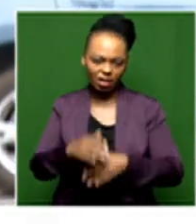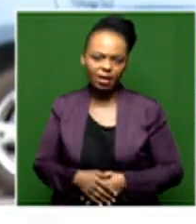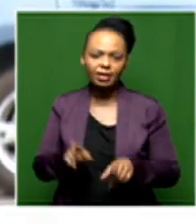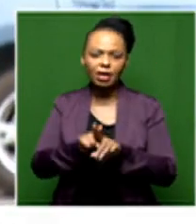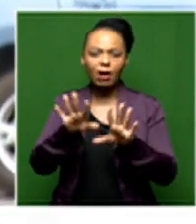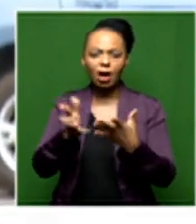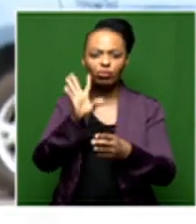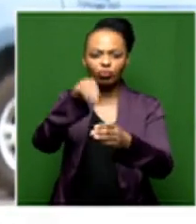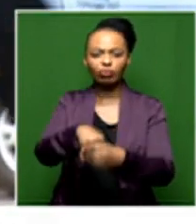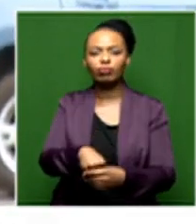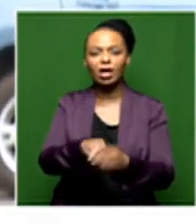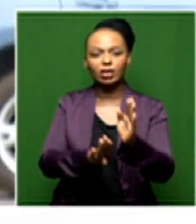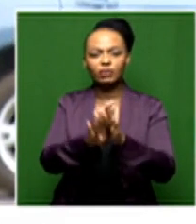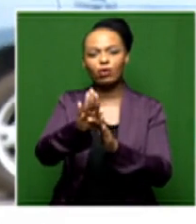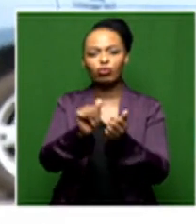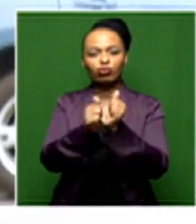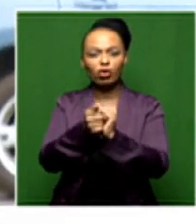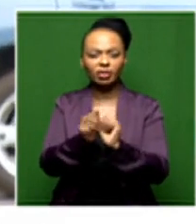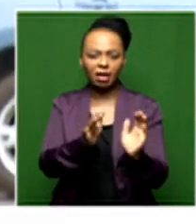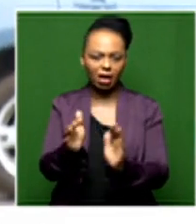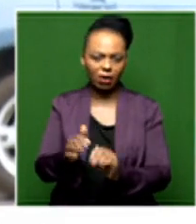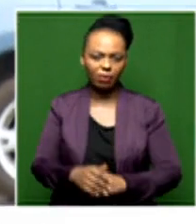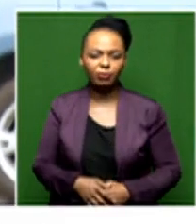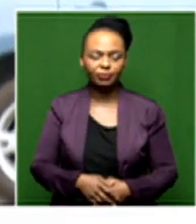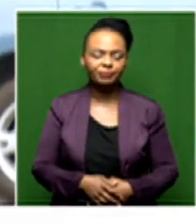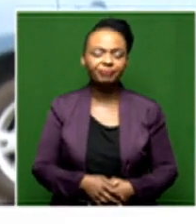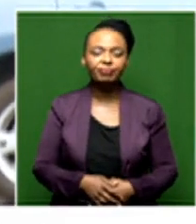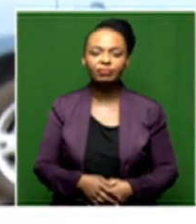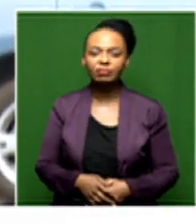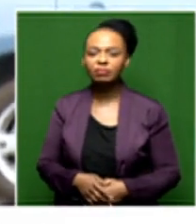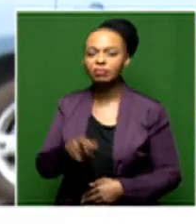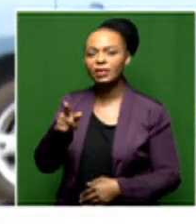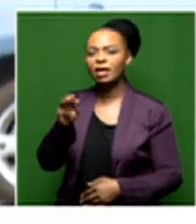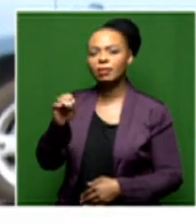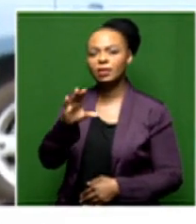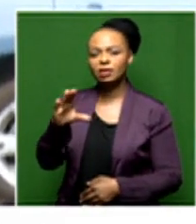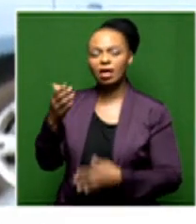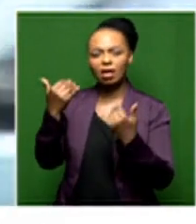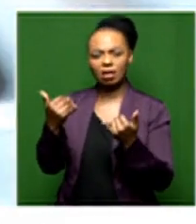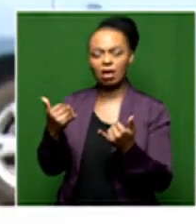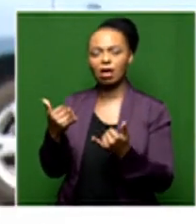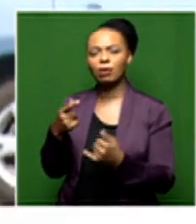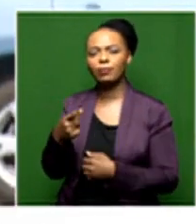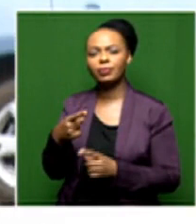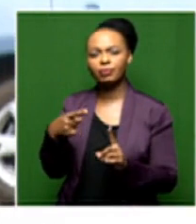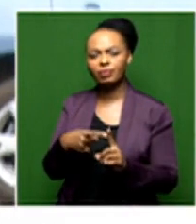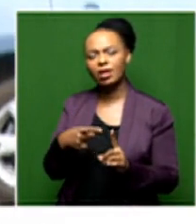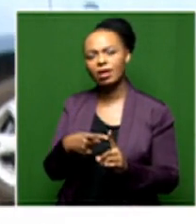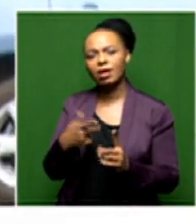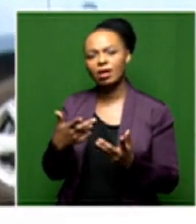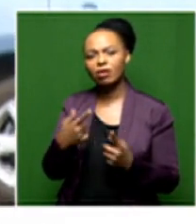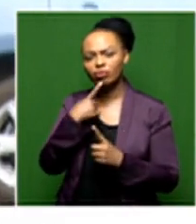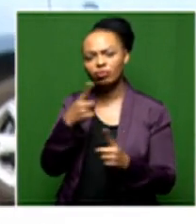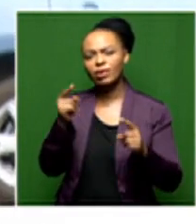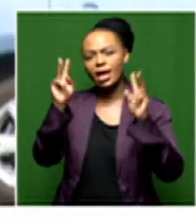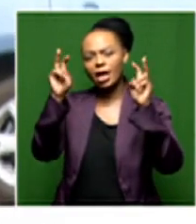in development of sport. MEC, there are talks that you pronounce on certain issues